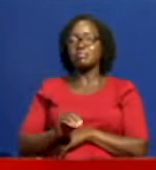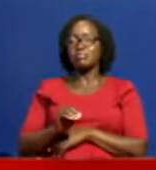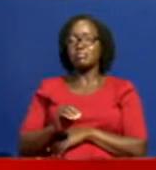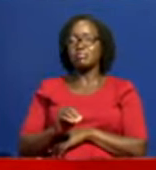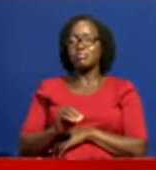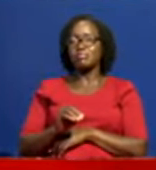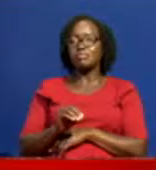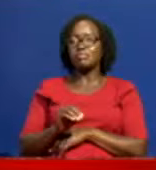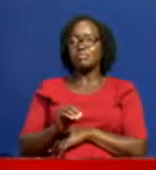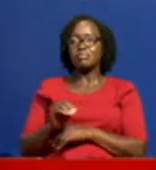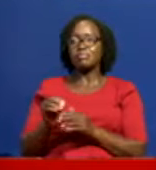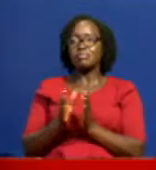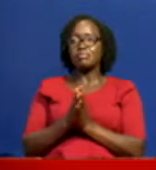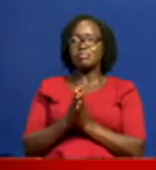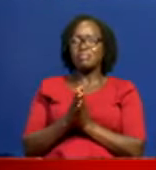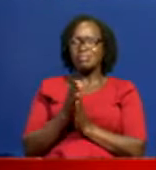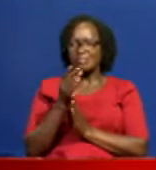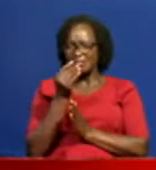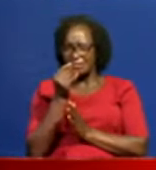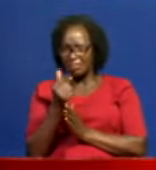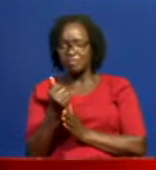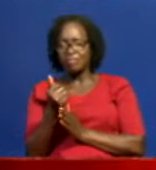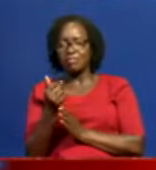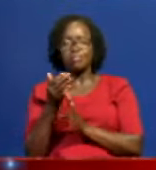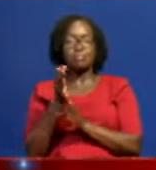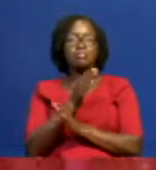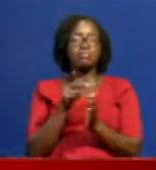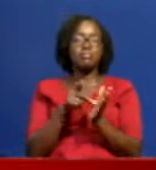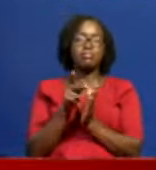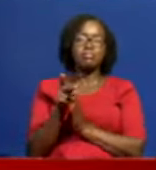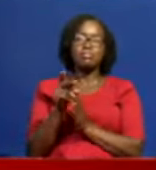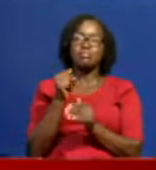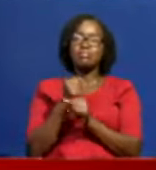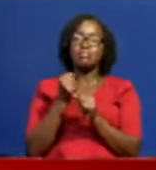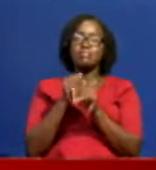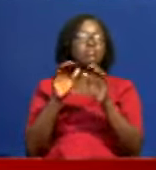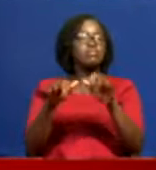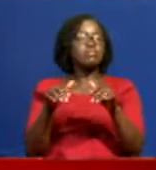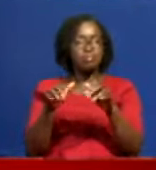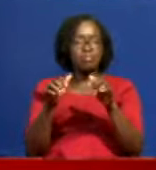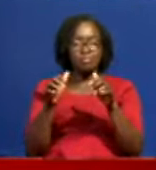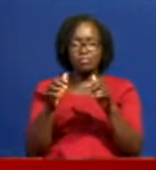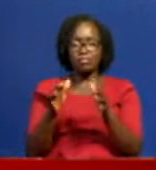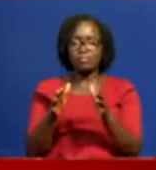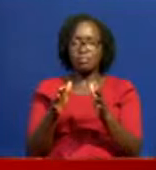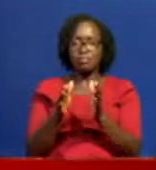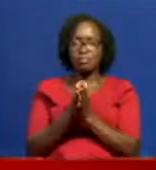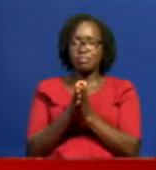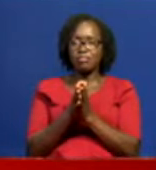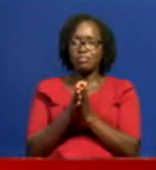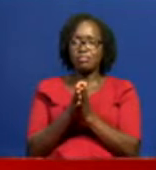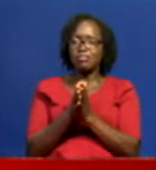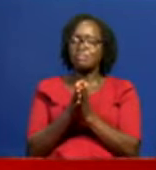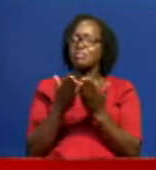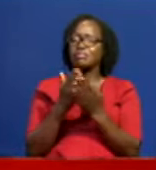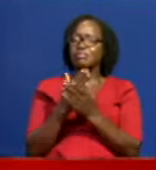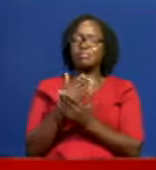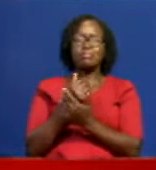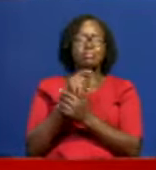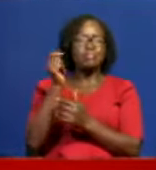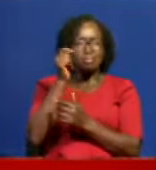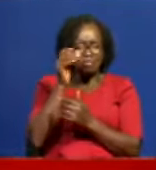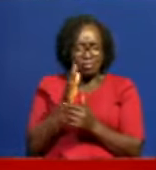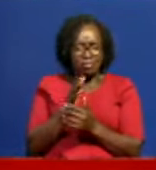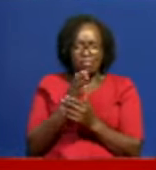a fraction of the previous cost. Working with farmers, our foremost patriots, we